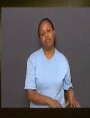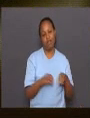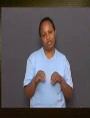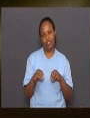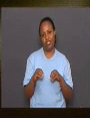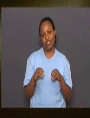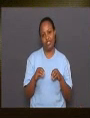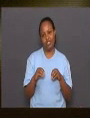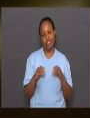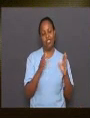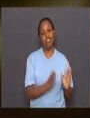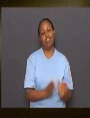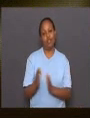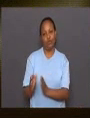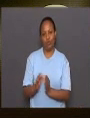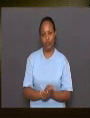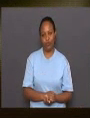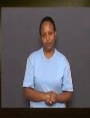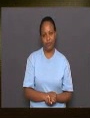Students, let's get ready.